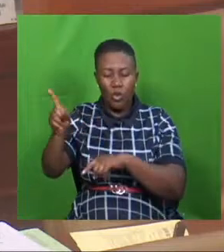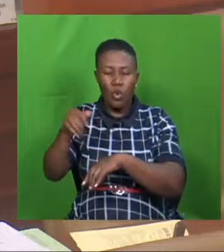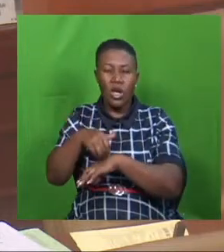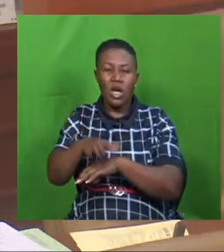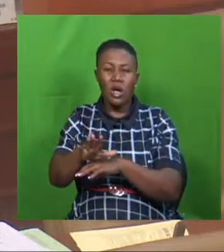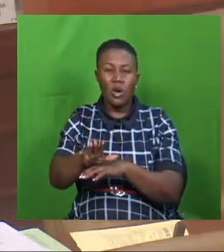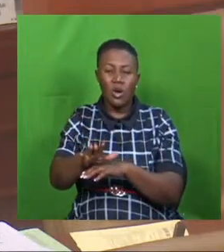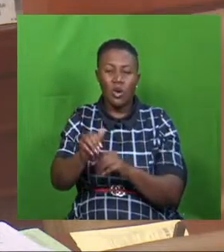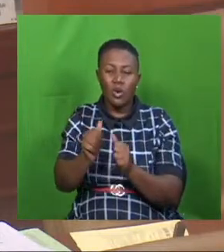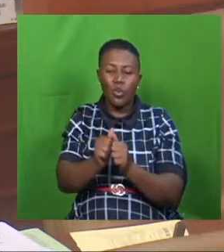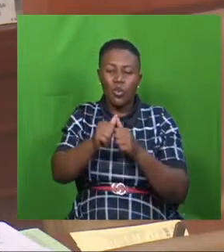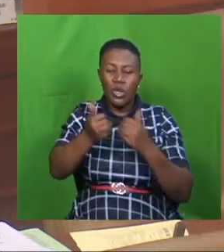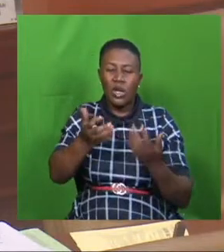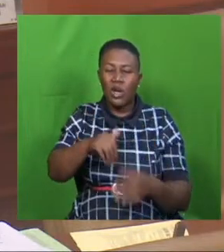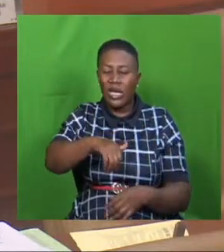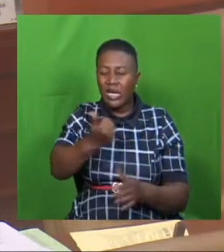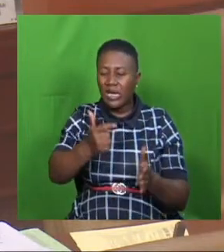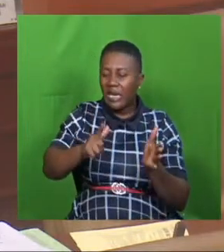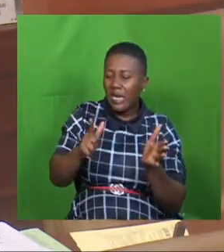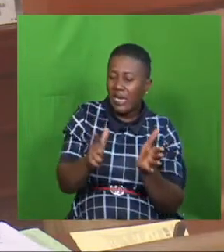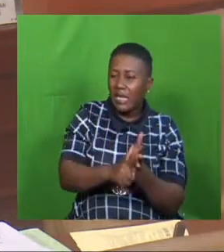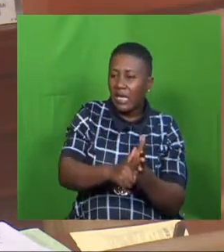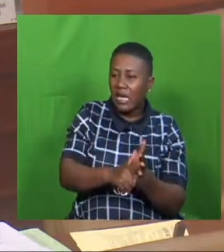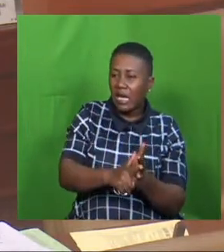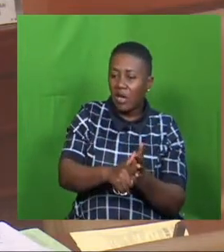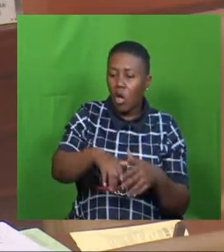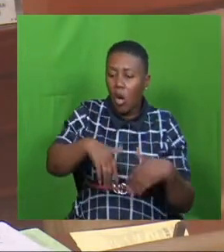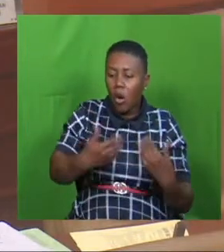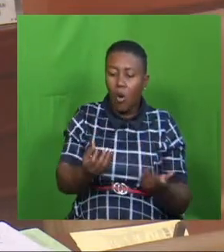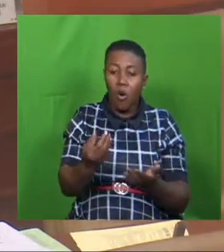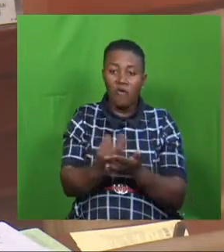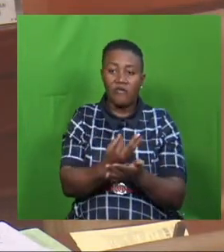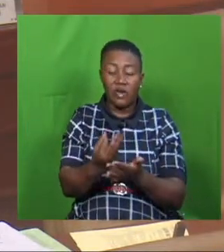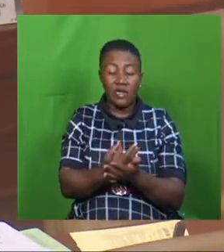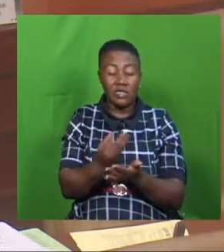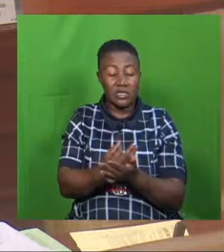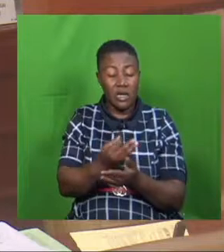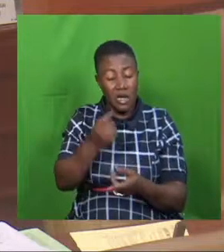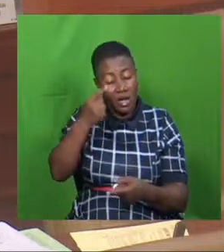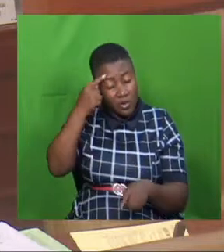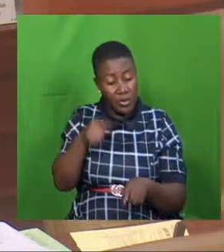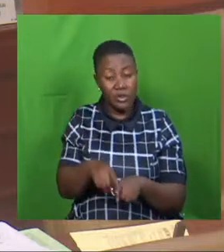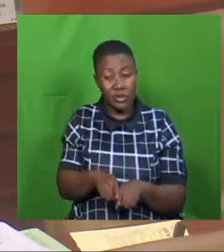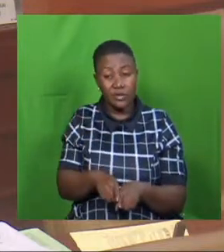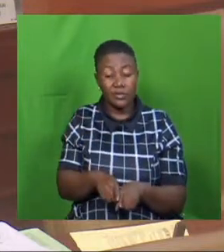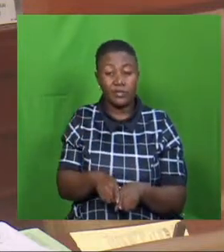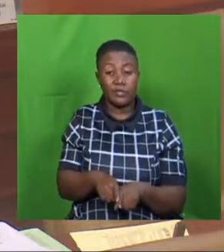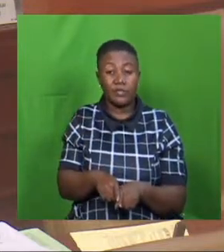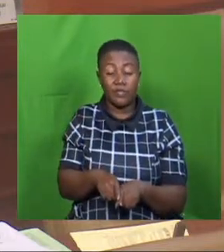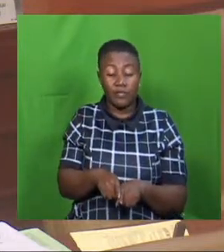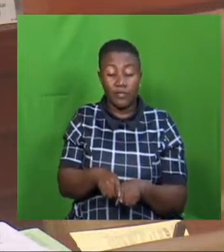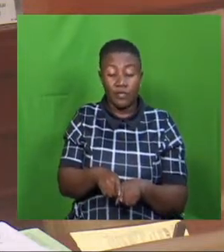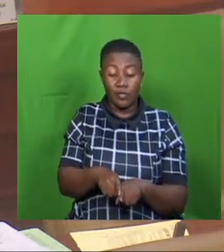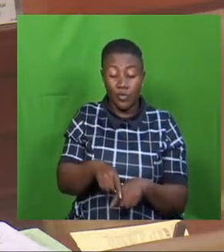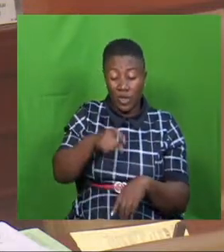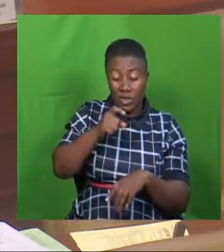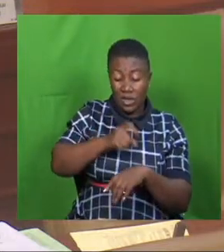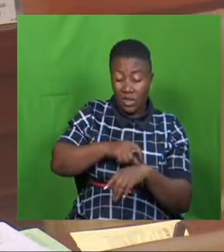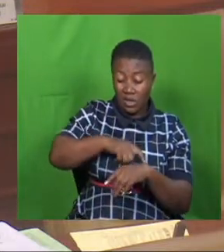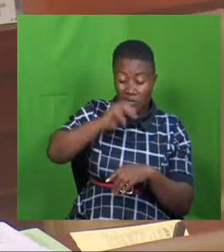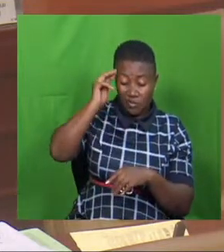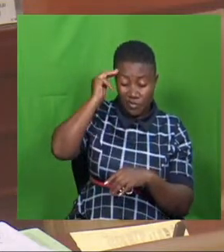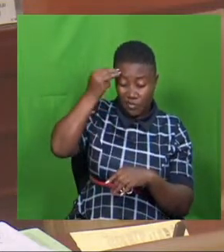or financial recourse. And Mr. Speaker, why is that? Because at the time the ministry entered into this